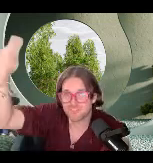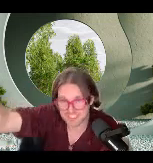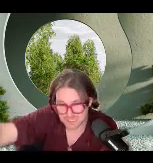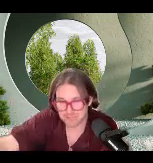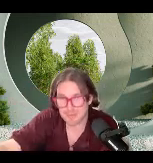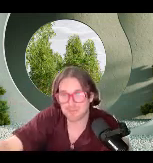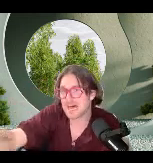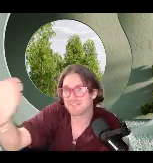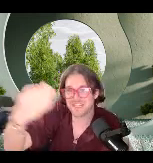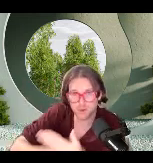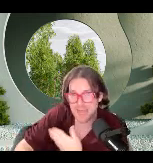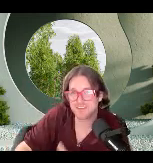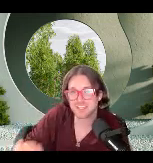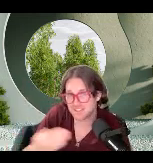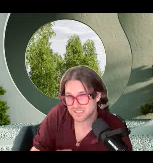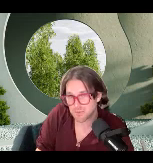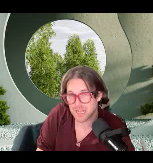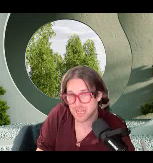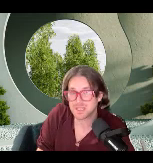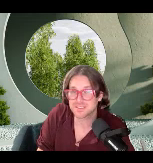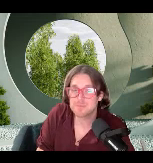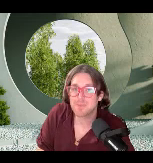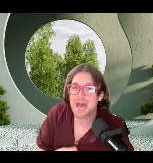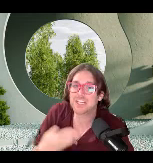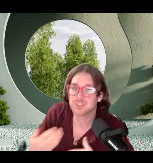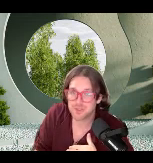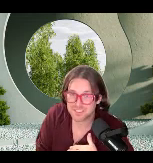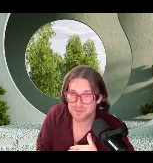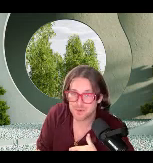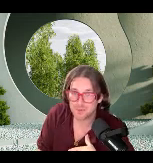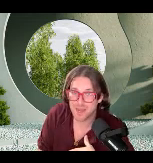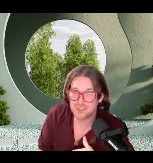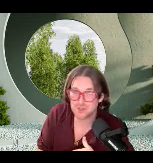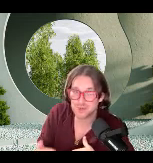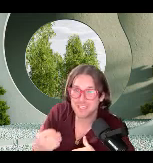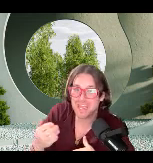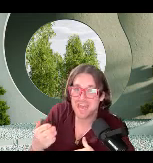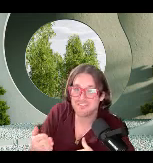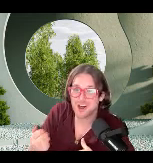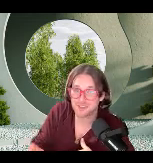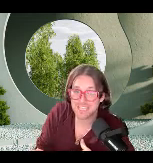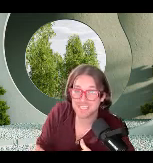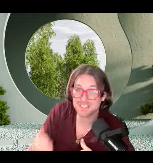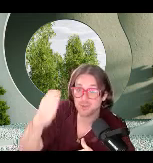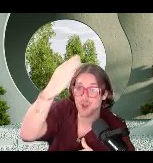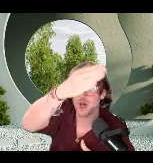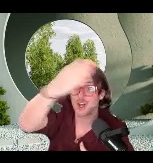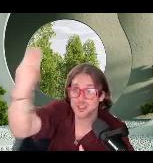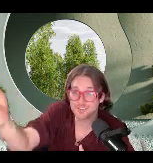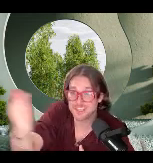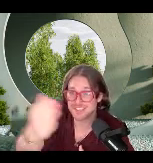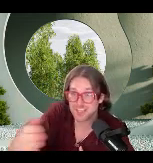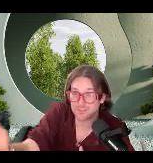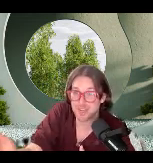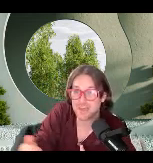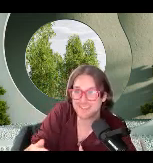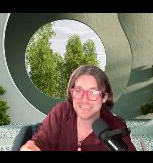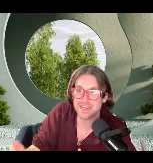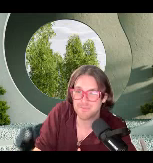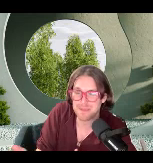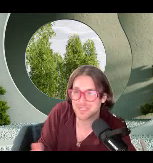information, visit blah, blah, blah, if I don't have it linked somewhere else, because I don't know that somebody would want to have alt text for all of